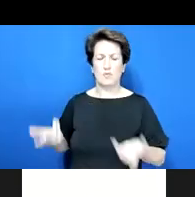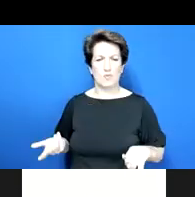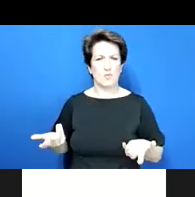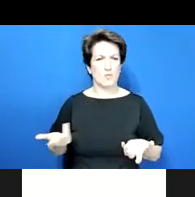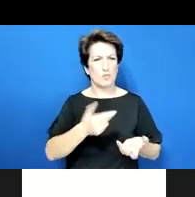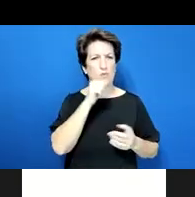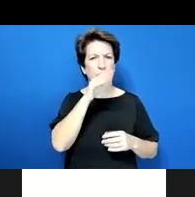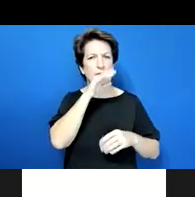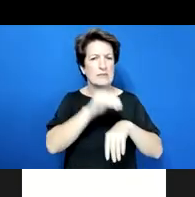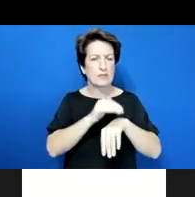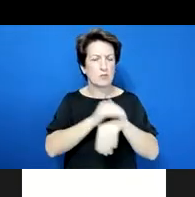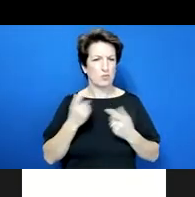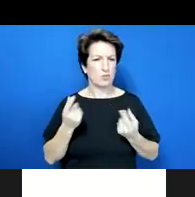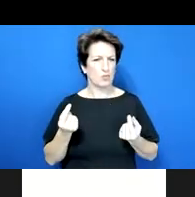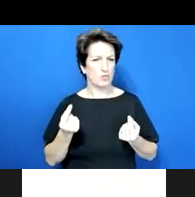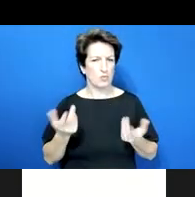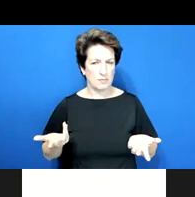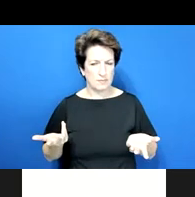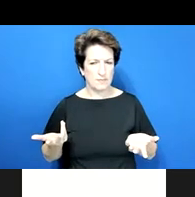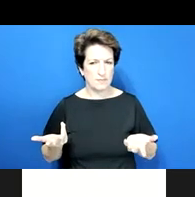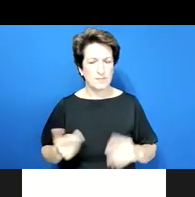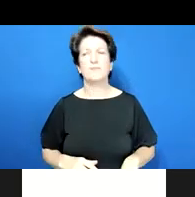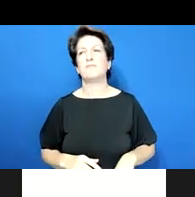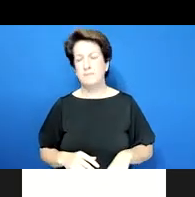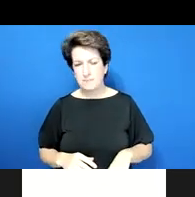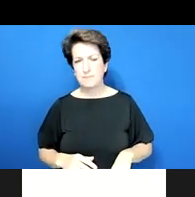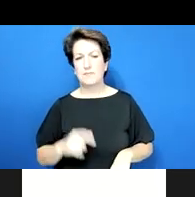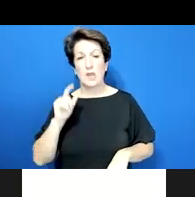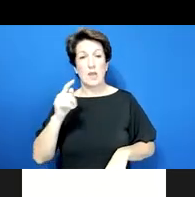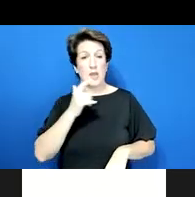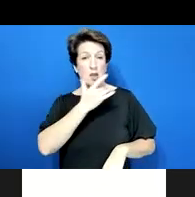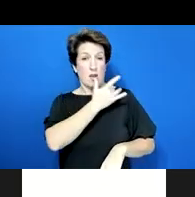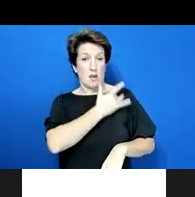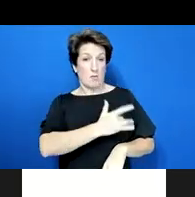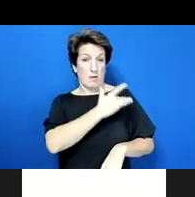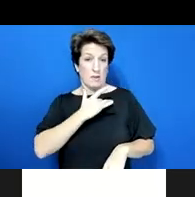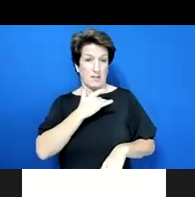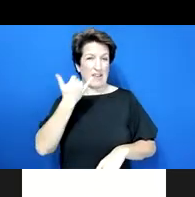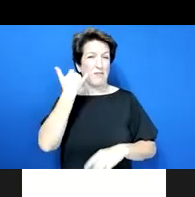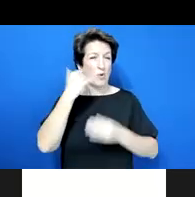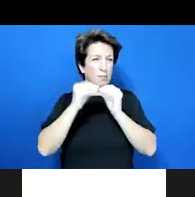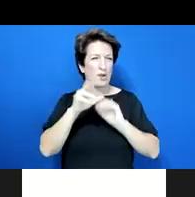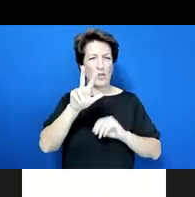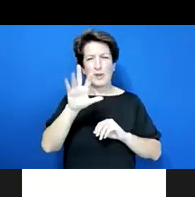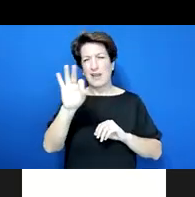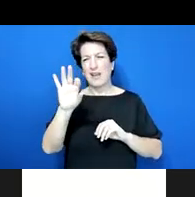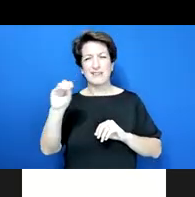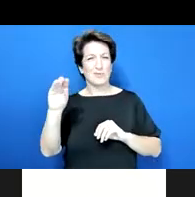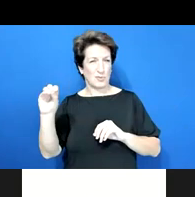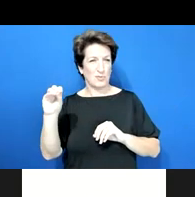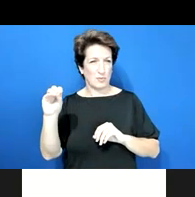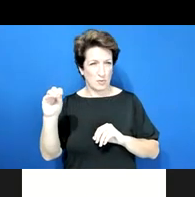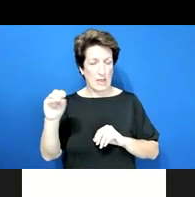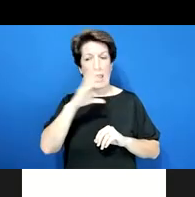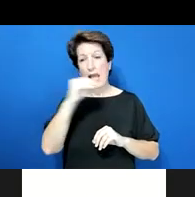speak English? So both the provincial vaccine support line, that 3900 number, and the